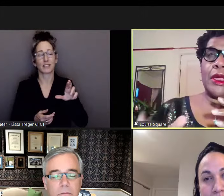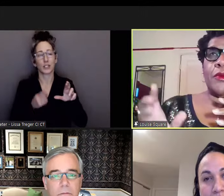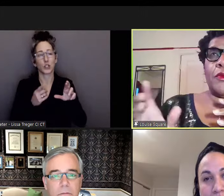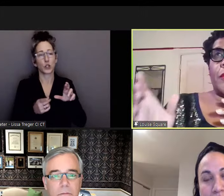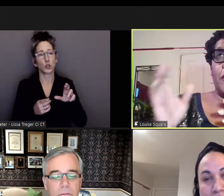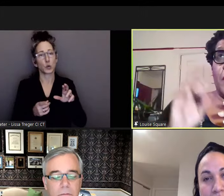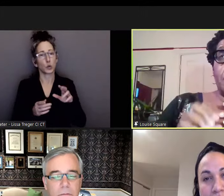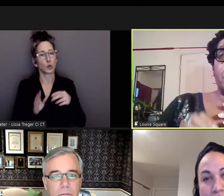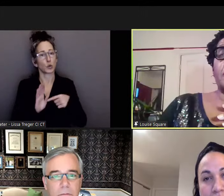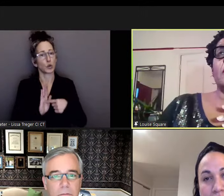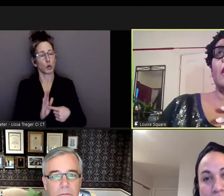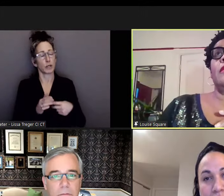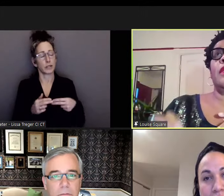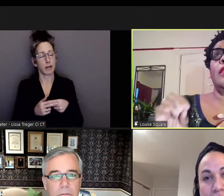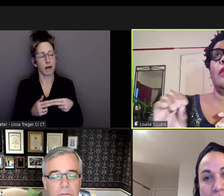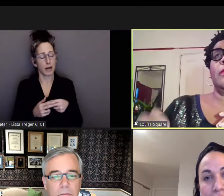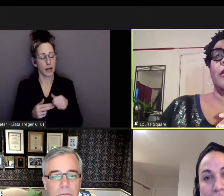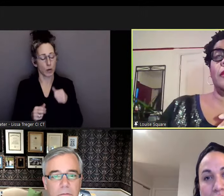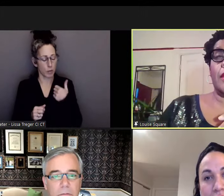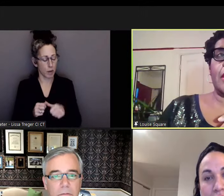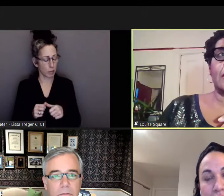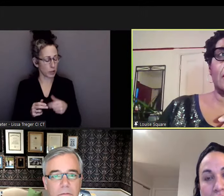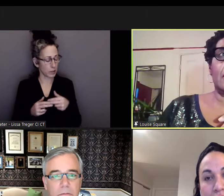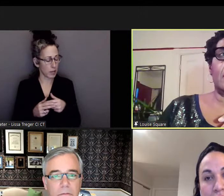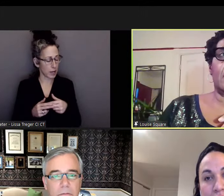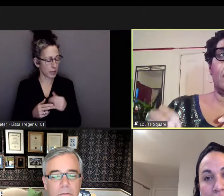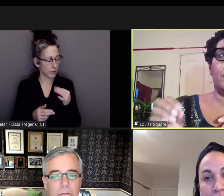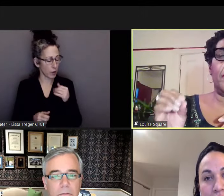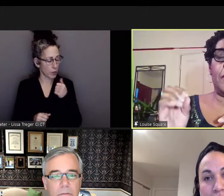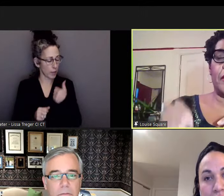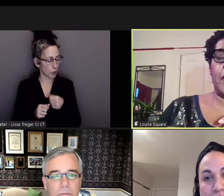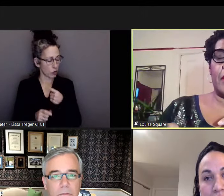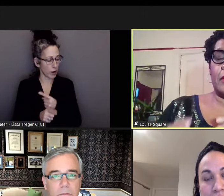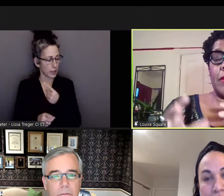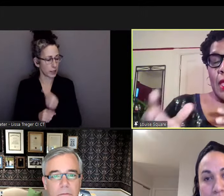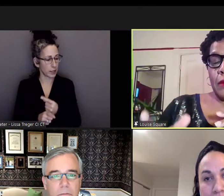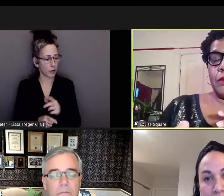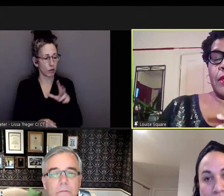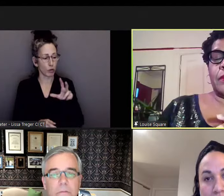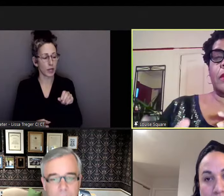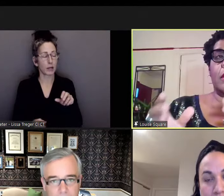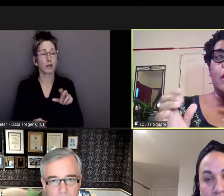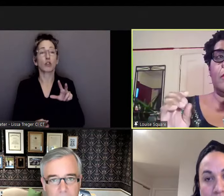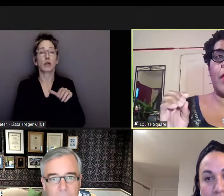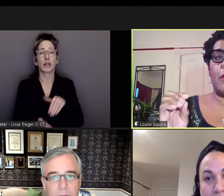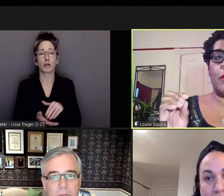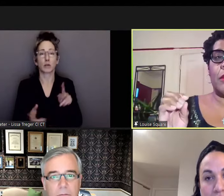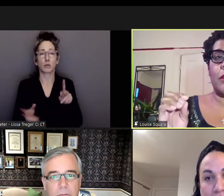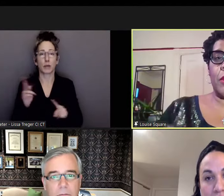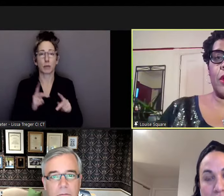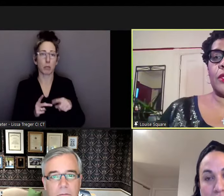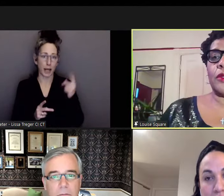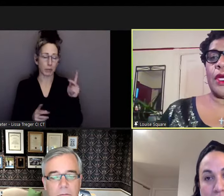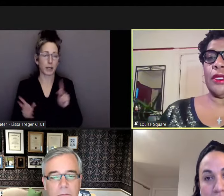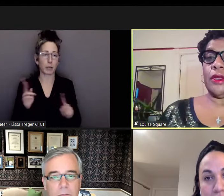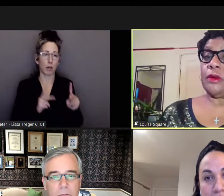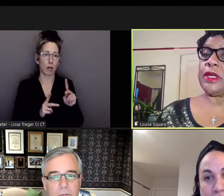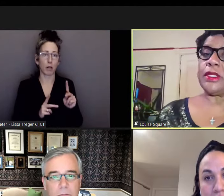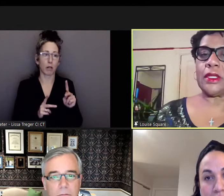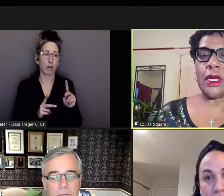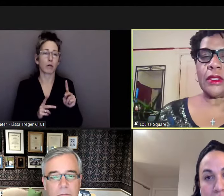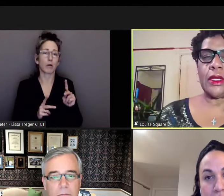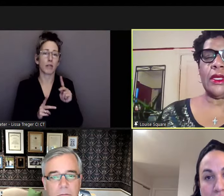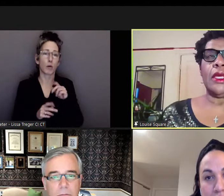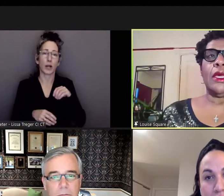There were about, if I remember the slide correctly, there were about 3,000 people of color, Black people that took part in the trial,